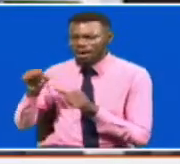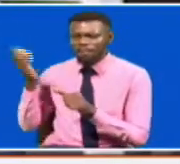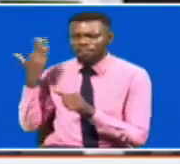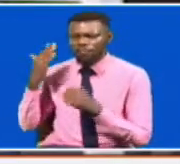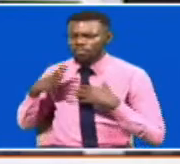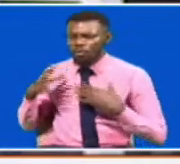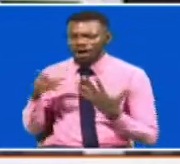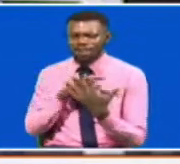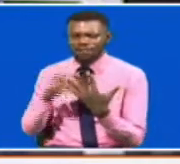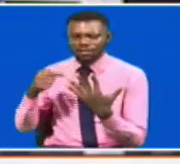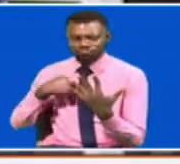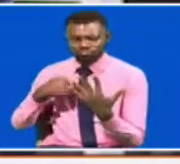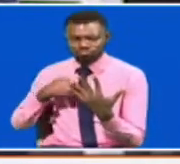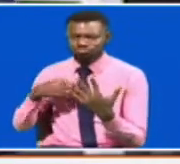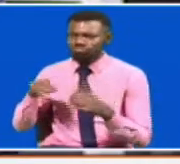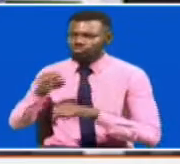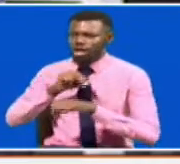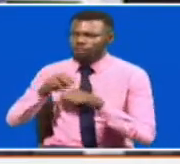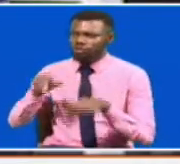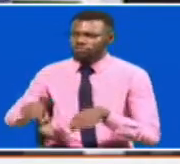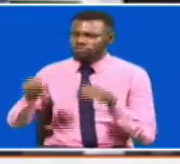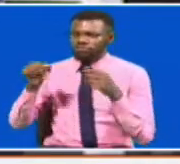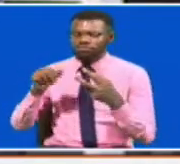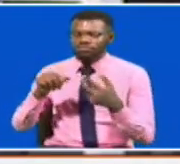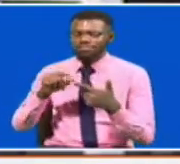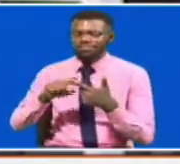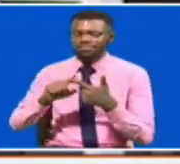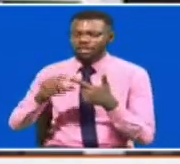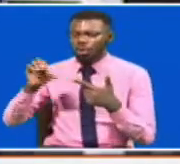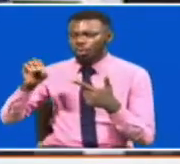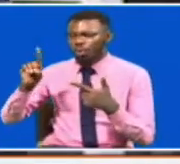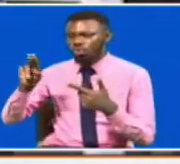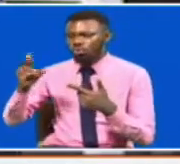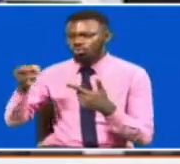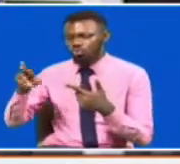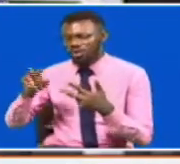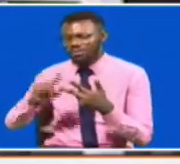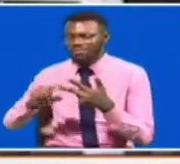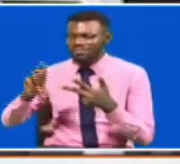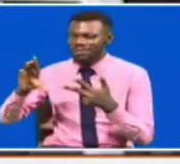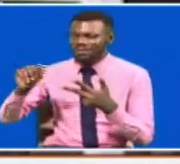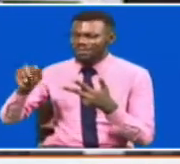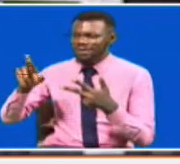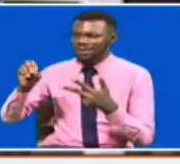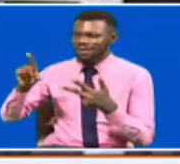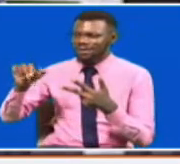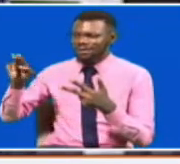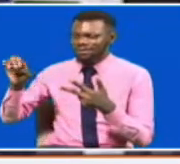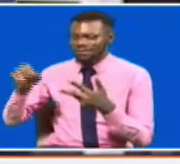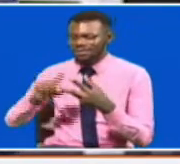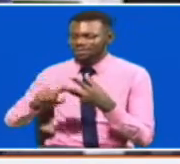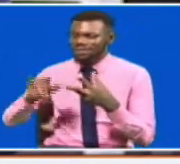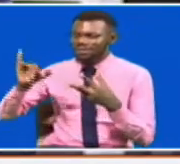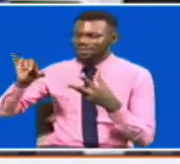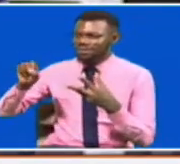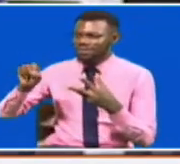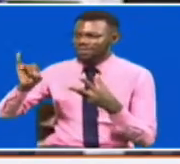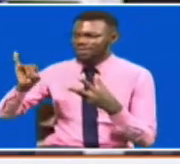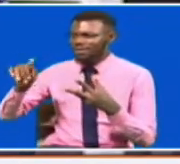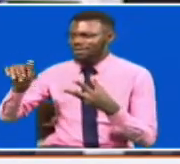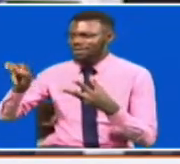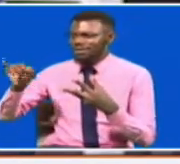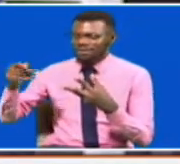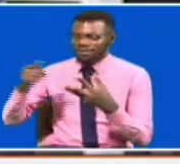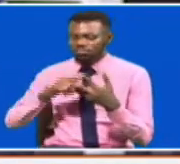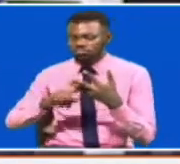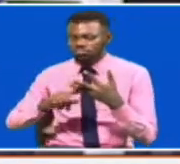Mm-hmm. Myself as National Chief Agent, Oduoru Ngwen, Dr. Caroline Karugu, Professor Isaiah Wakindiki, and